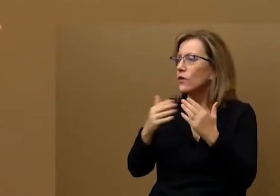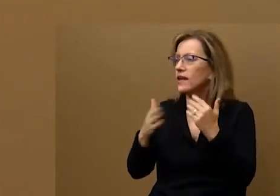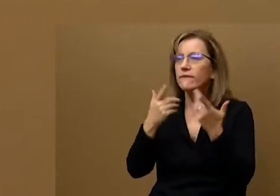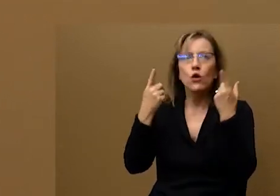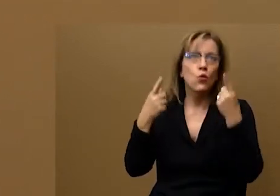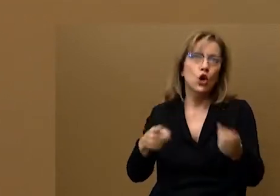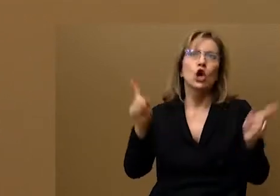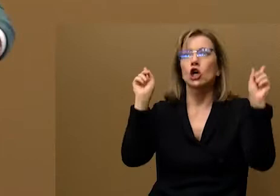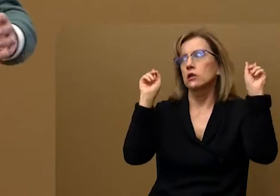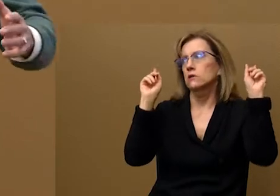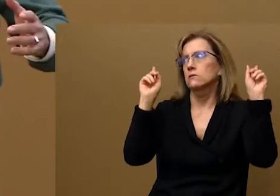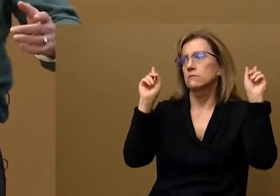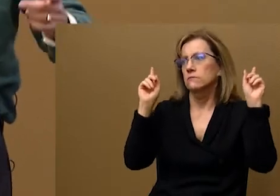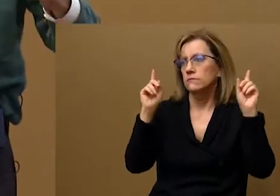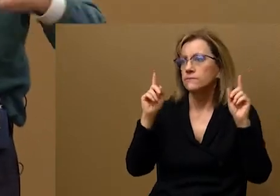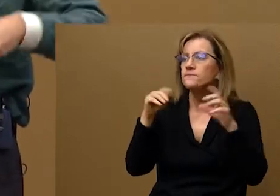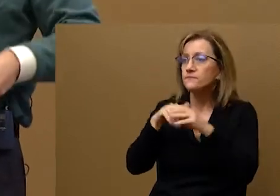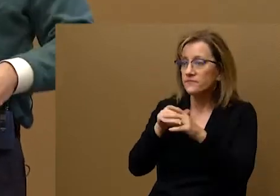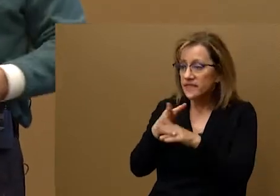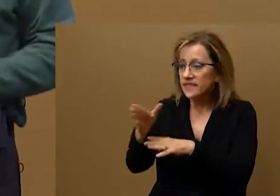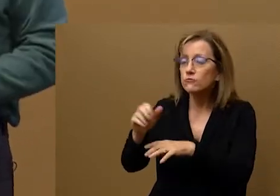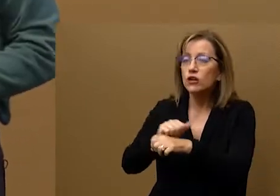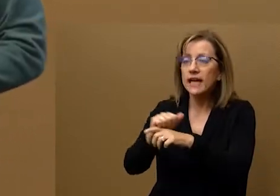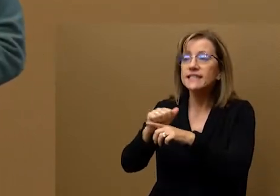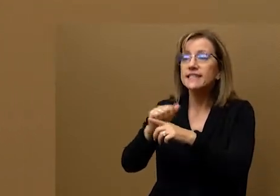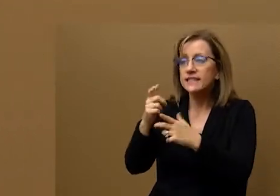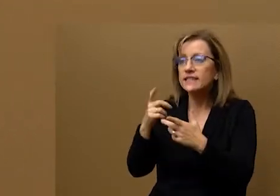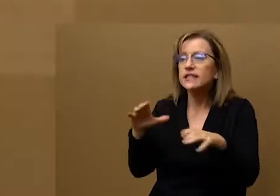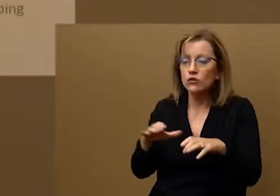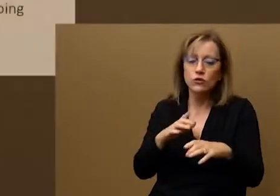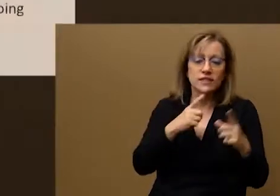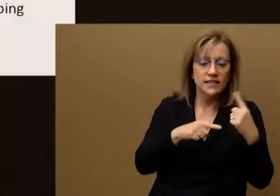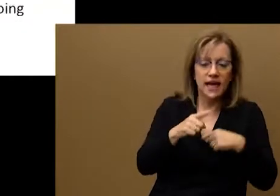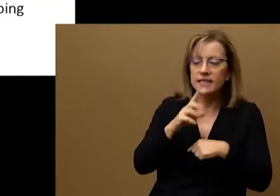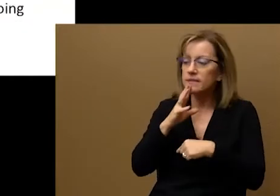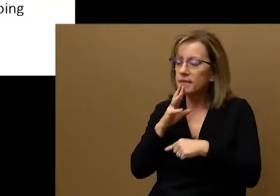whatever works. In practice, it usually means signing and speaking at the same time.